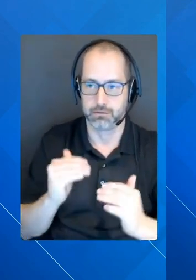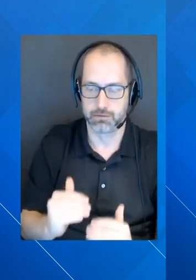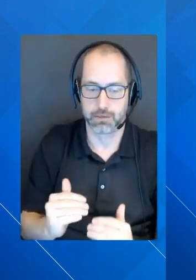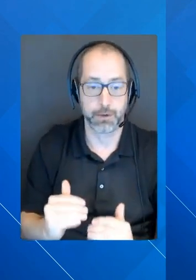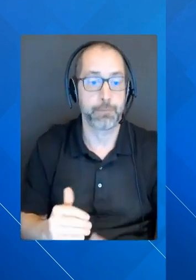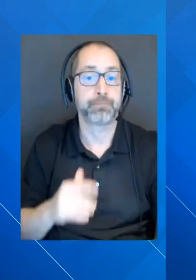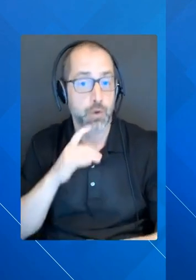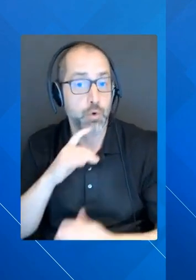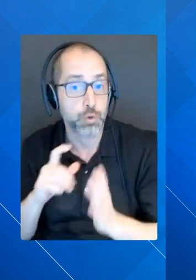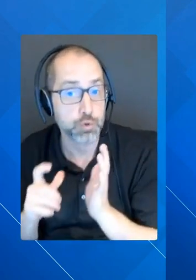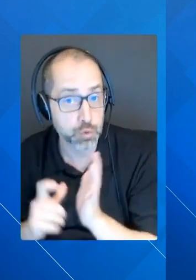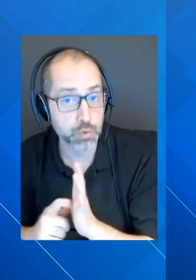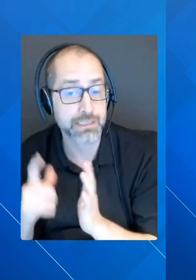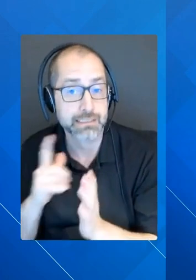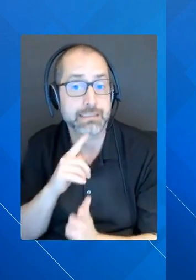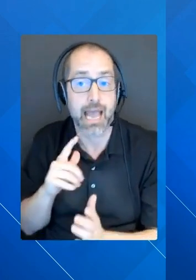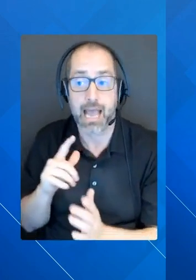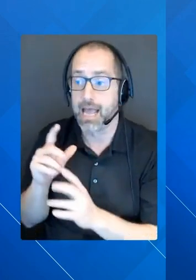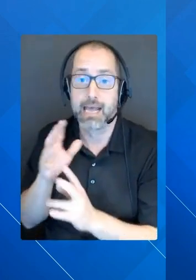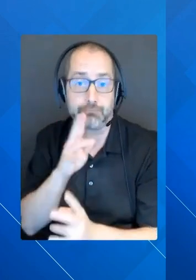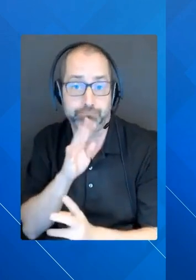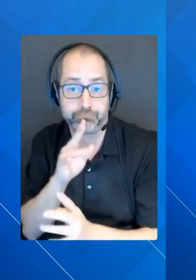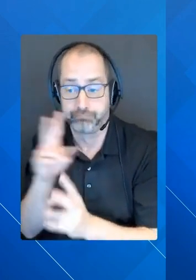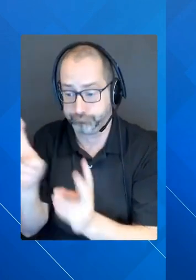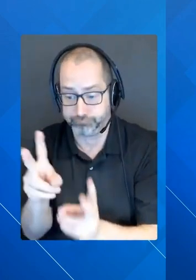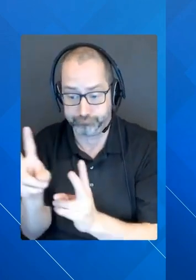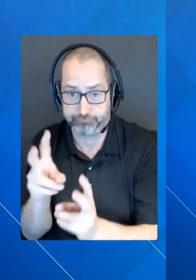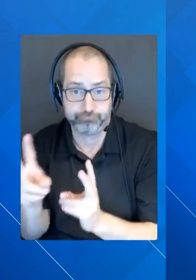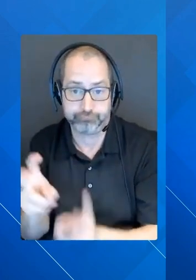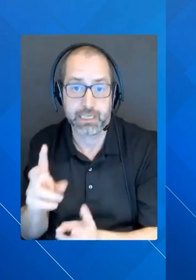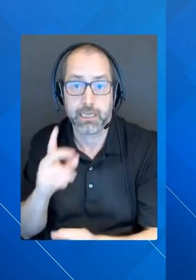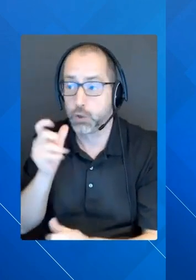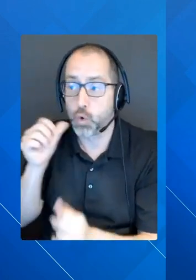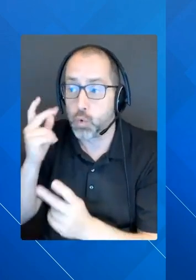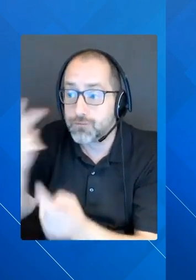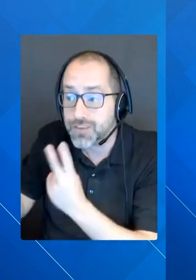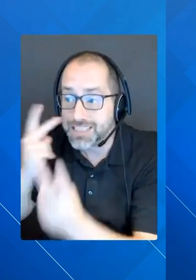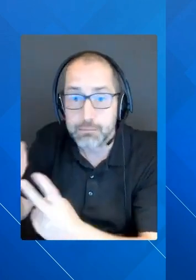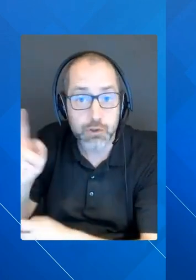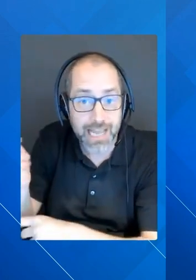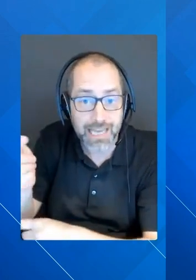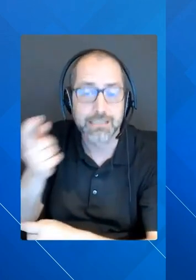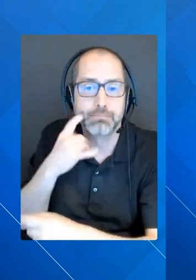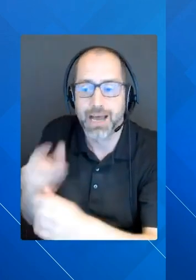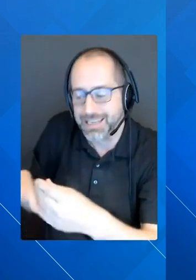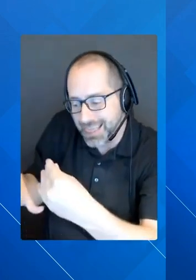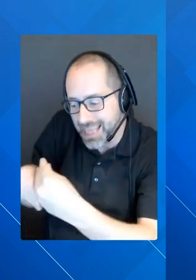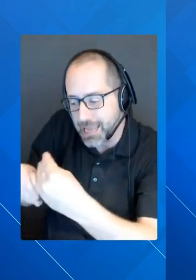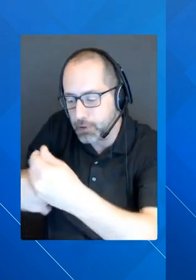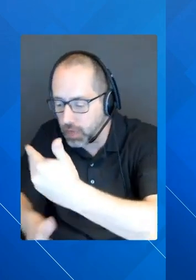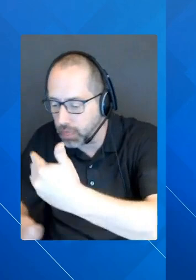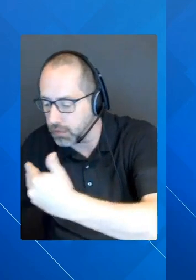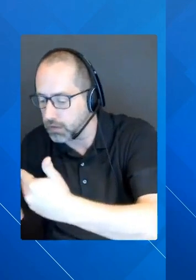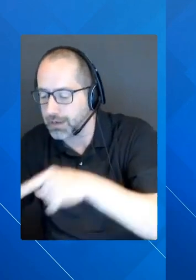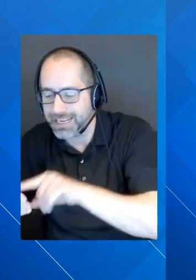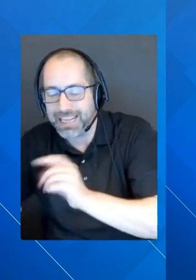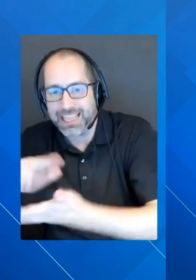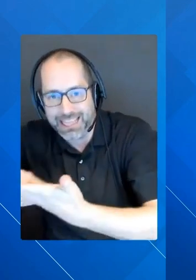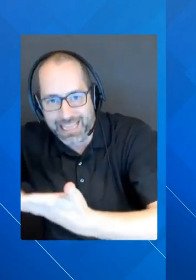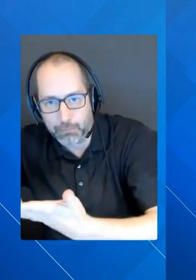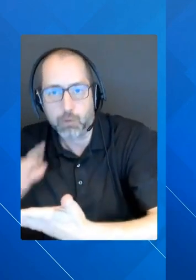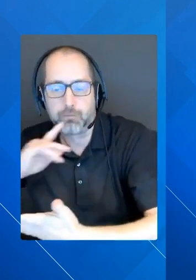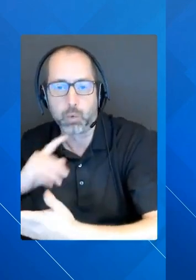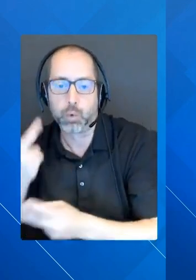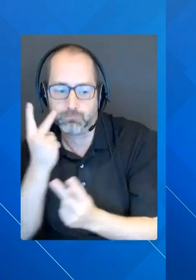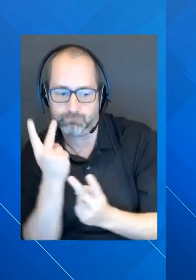Notice that even though these buttons don't have any visible text, we've given them accessible labels so that the screen reader can tell the user what their purpose is.